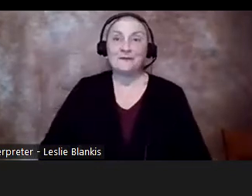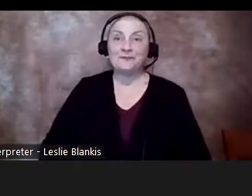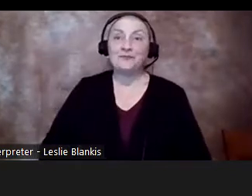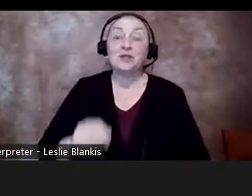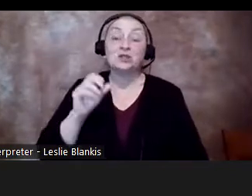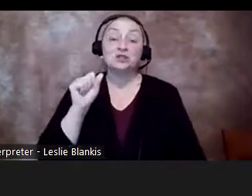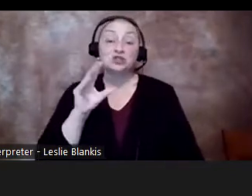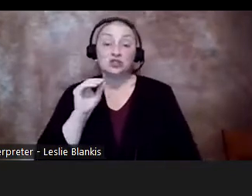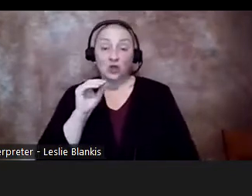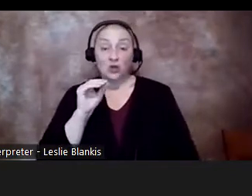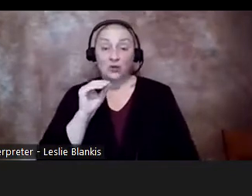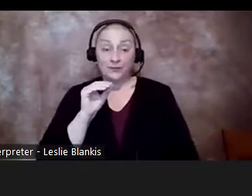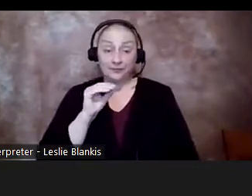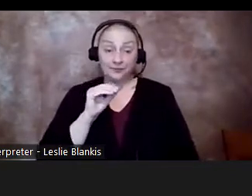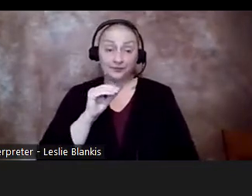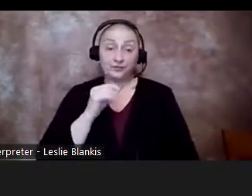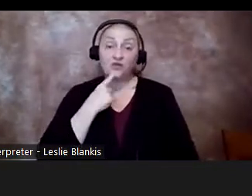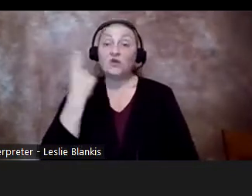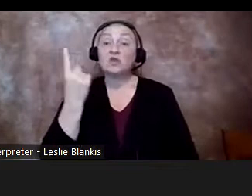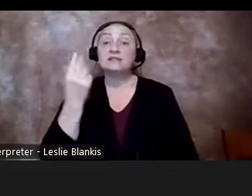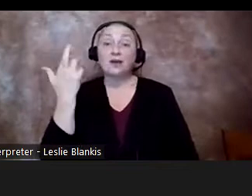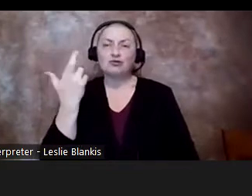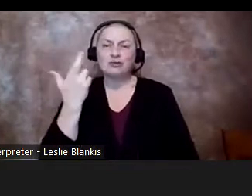so, oops, for some reason it is not